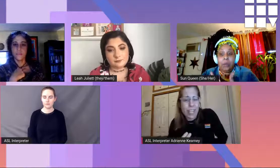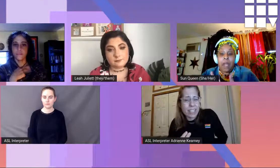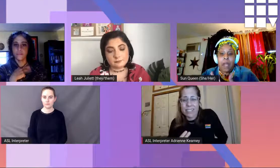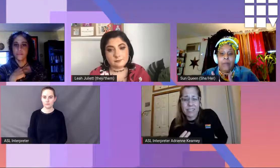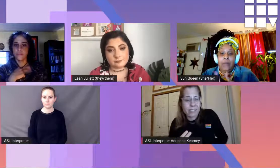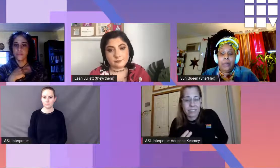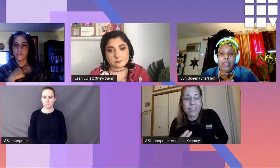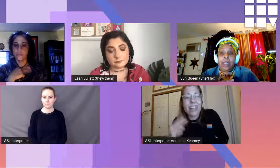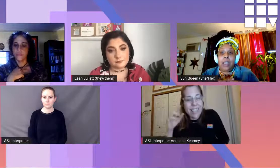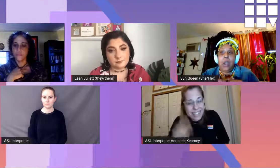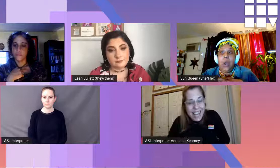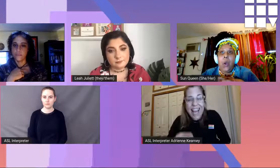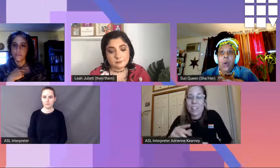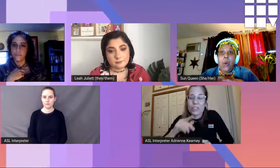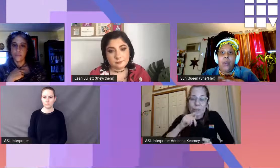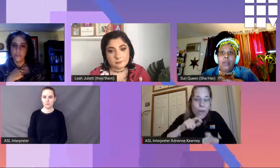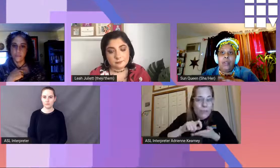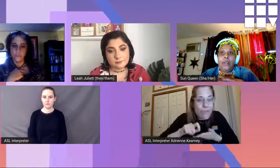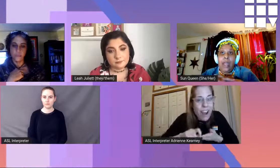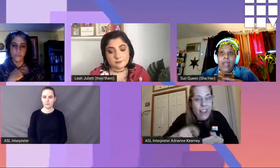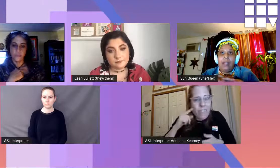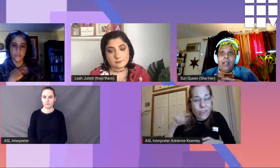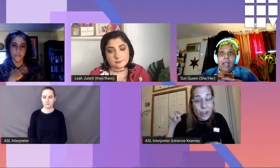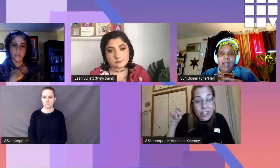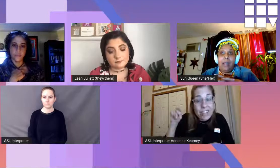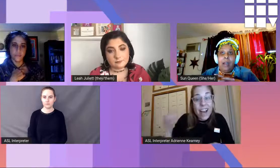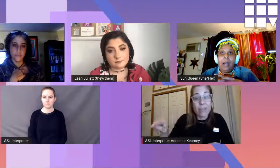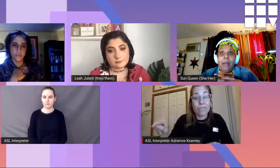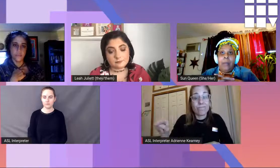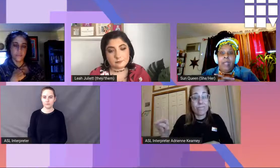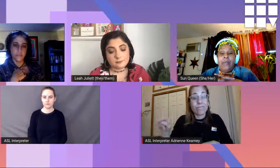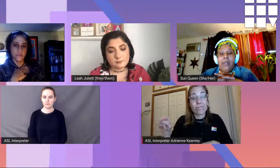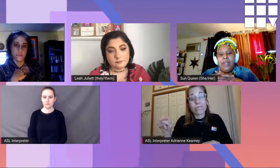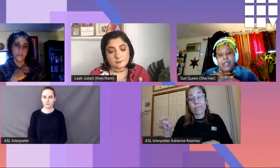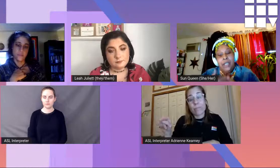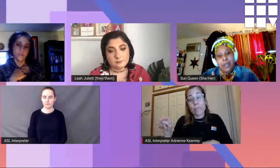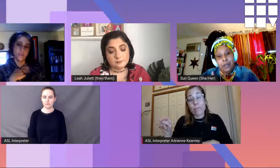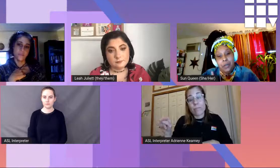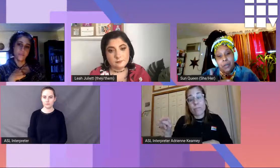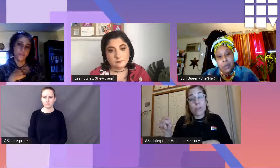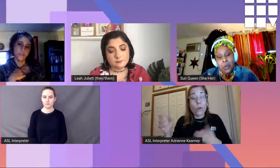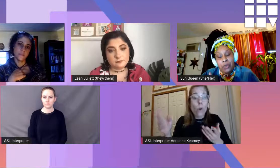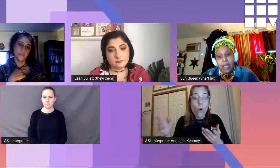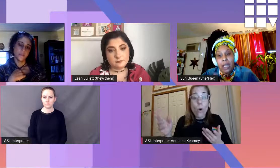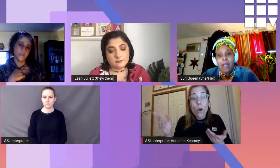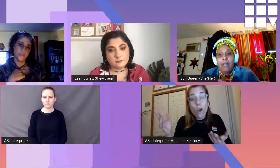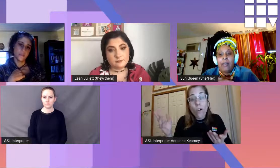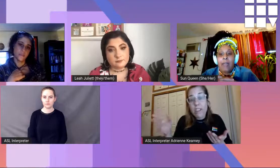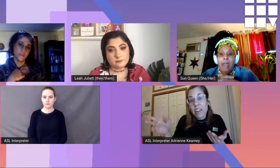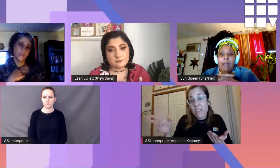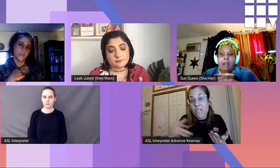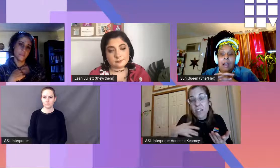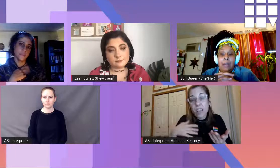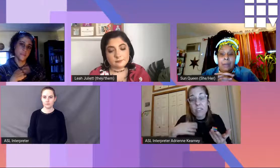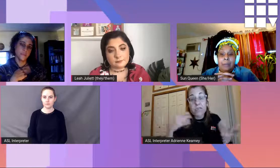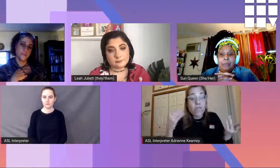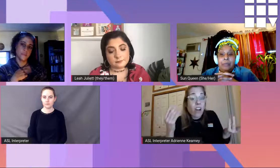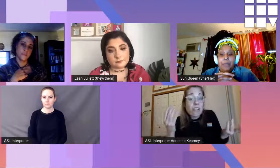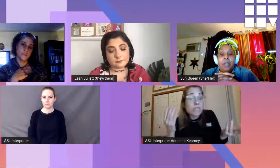they don't have a voice, or the fact that even if they share their story,